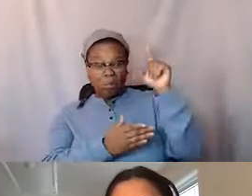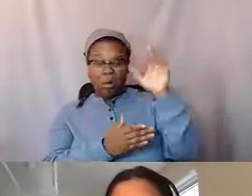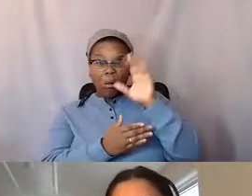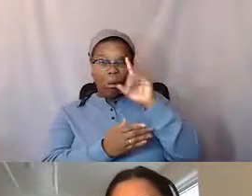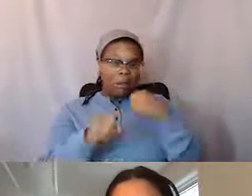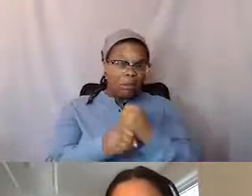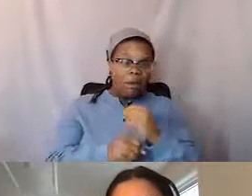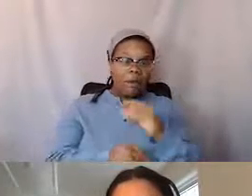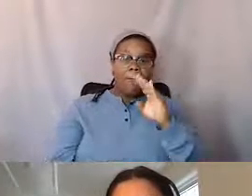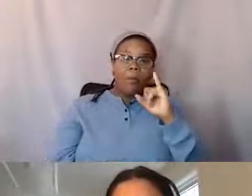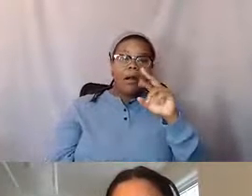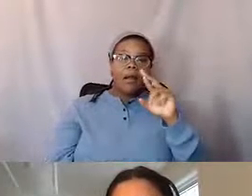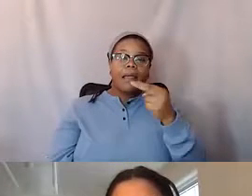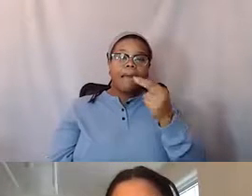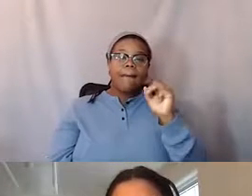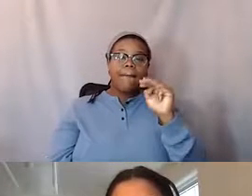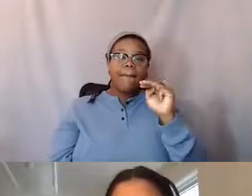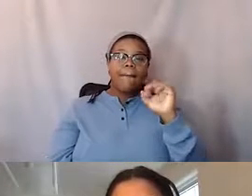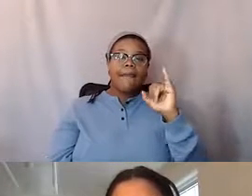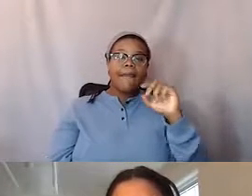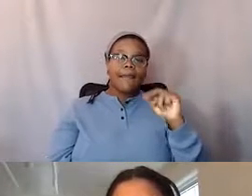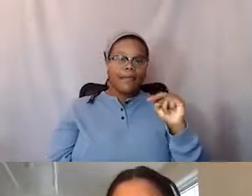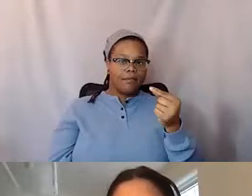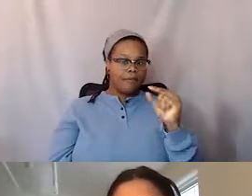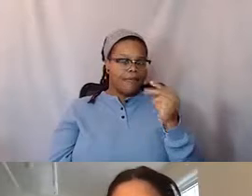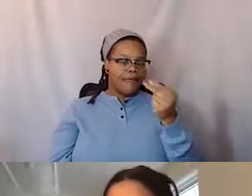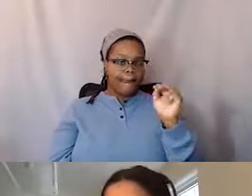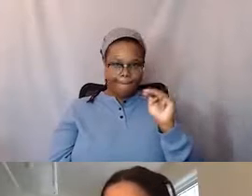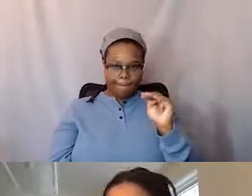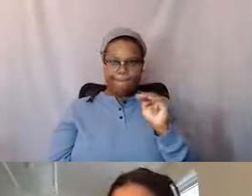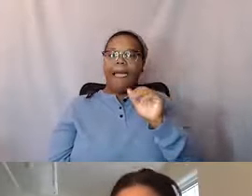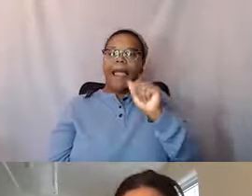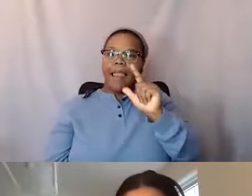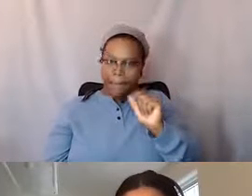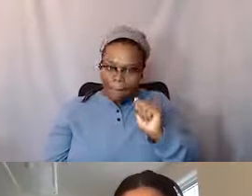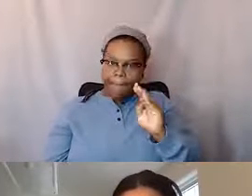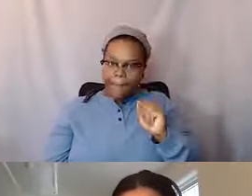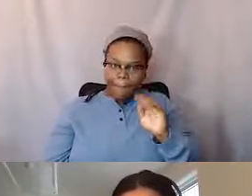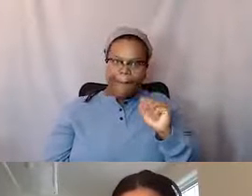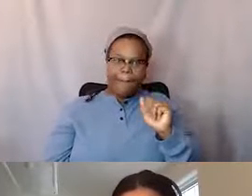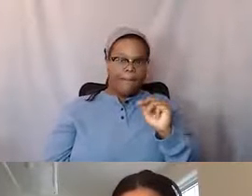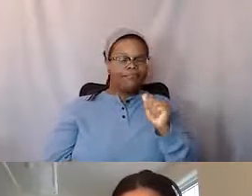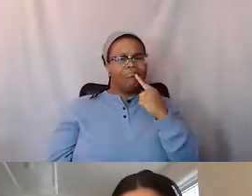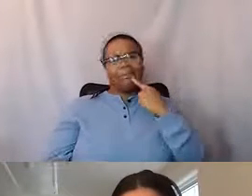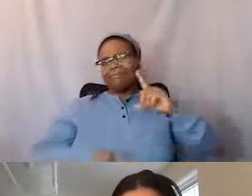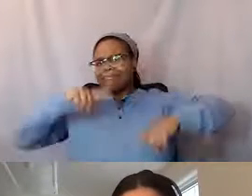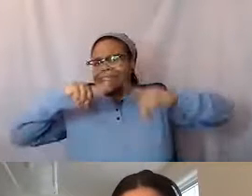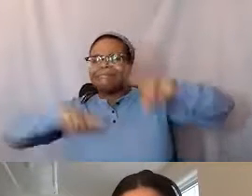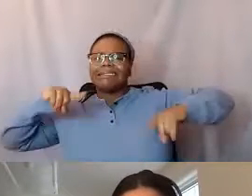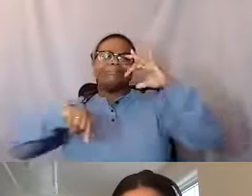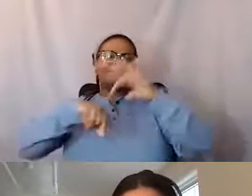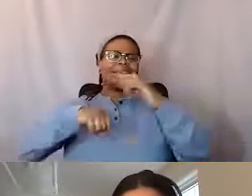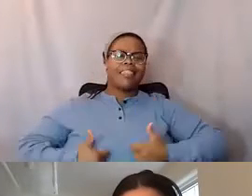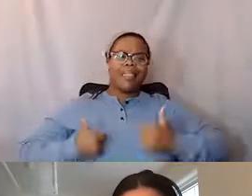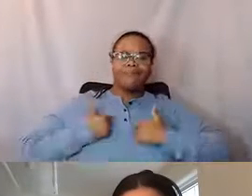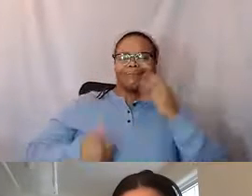Birmingham, Alabama. So I've had the benefit of living in a few different places in the United States, but really